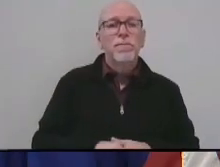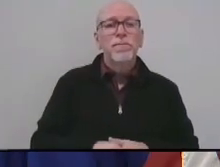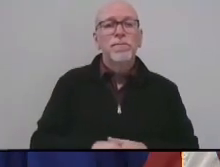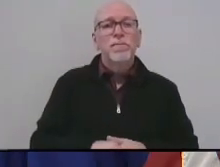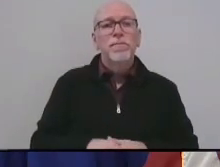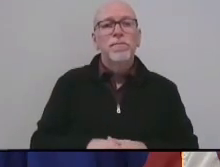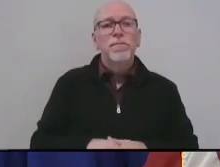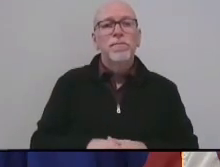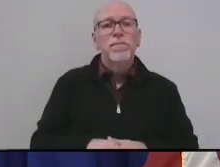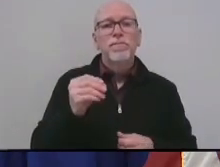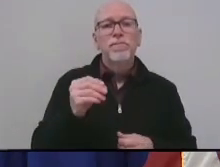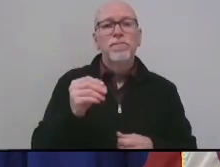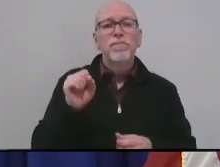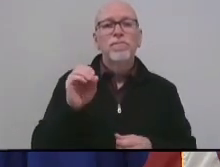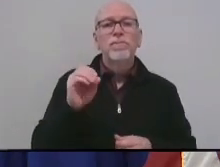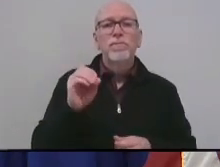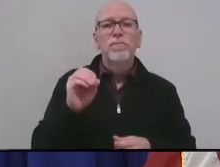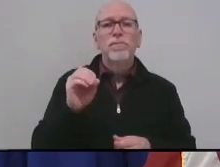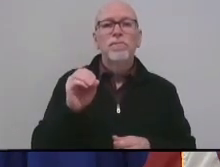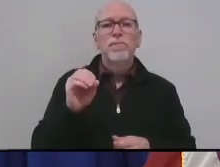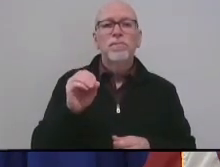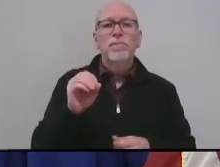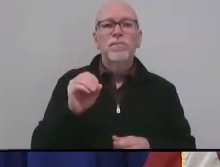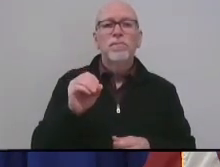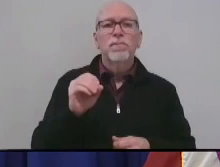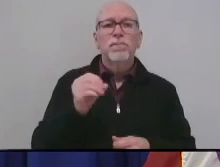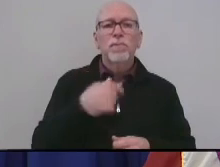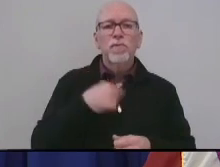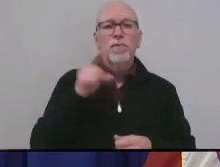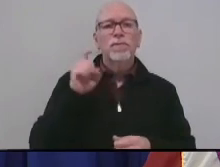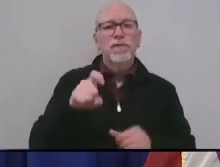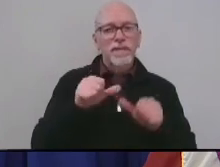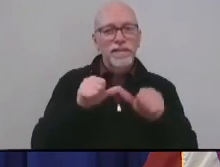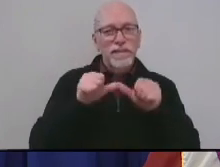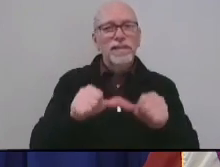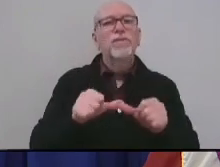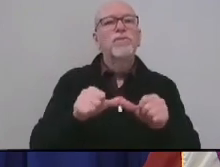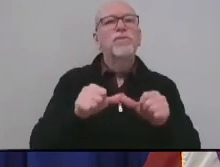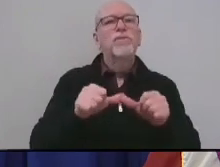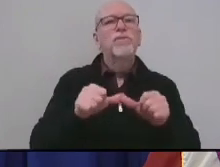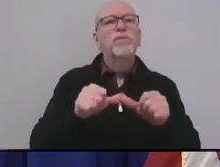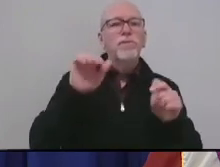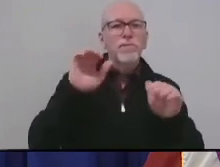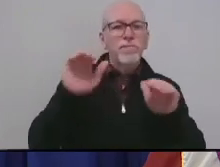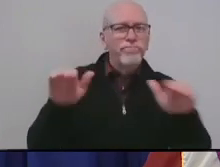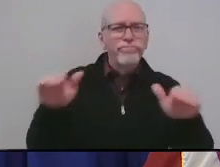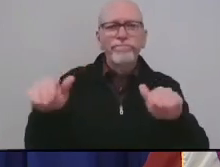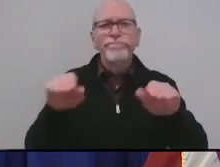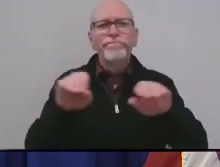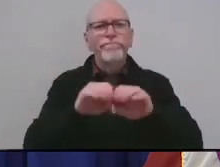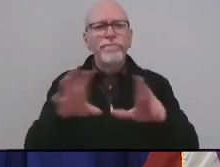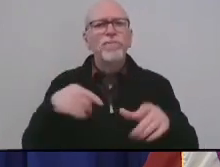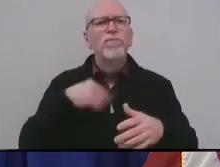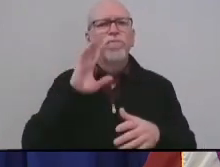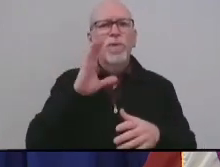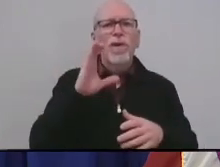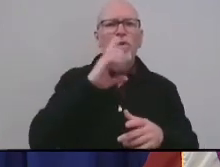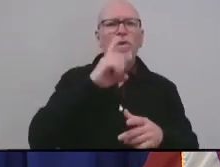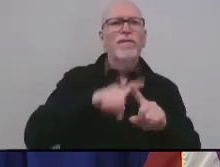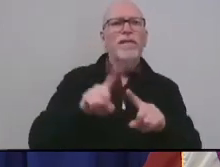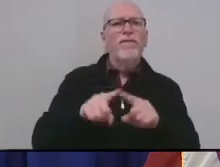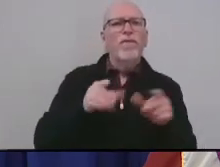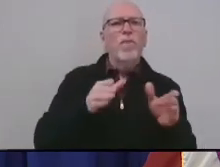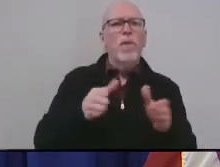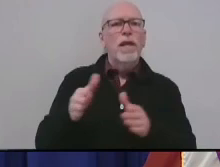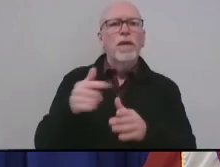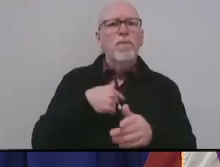so we got to continue to get the word out, and we'll be seeking to find more and more ways to express